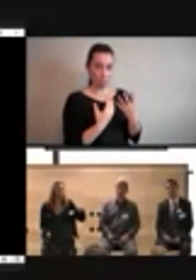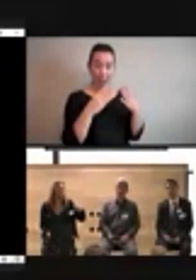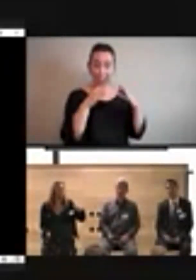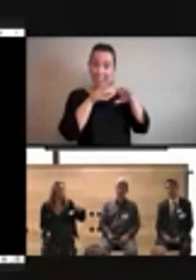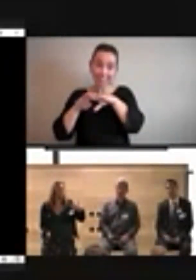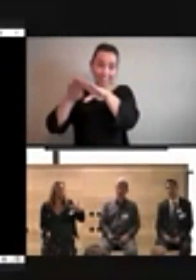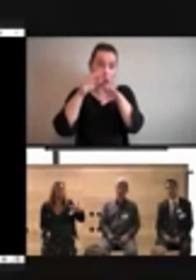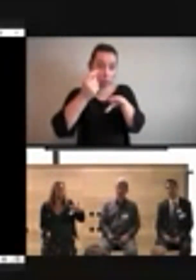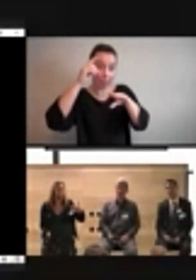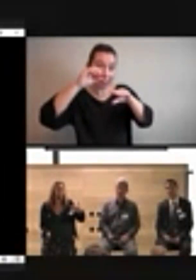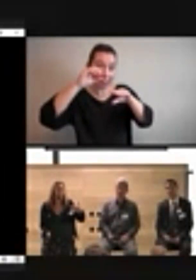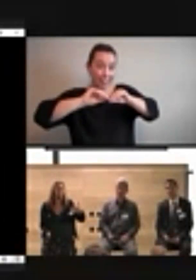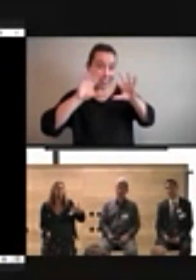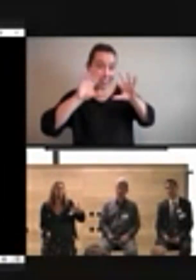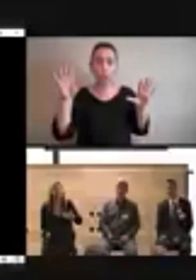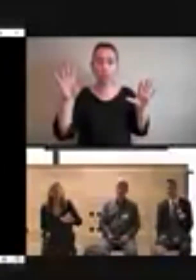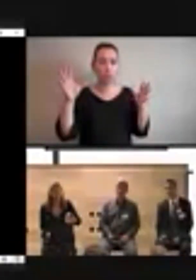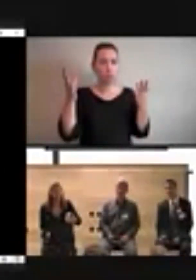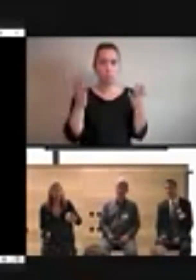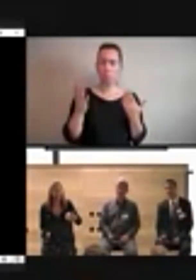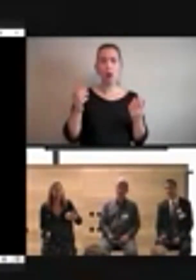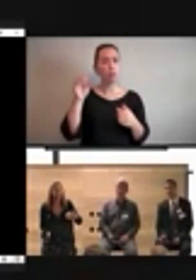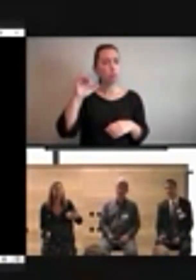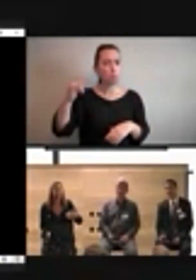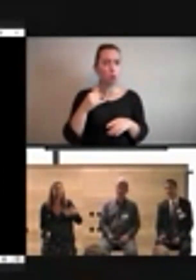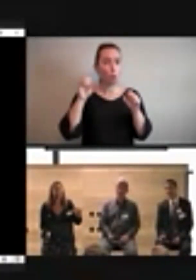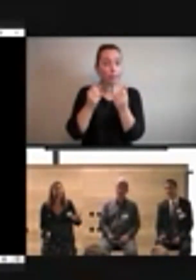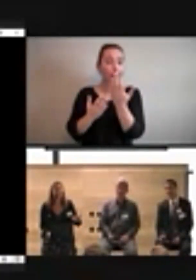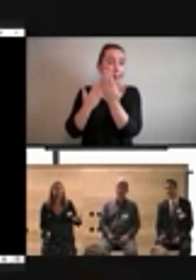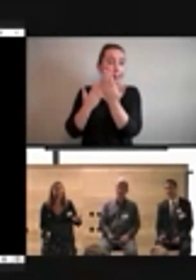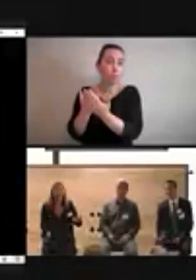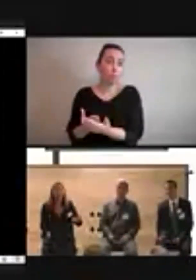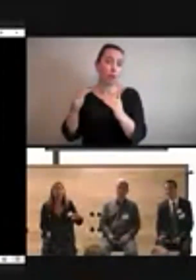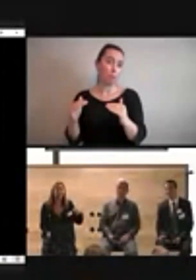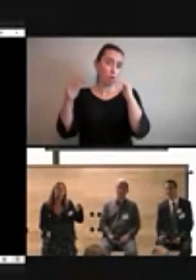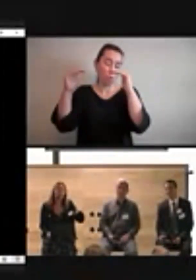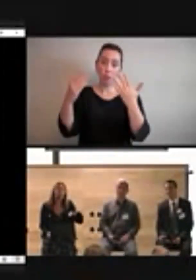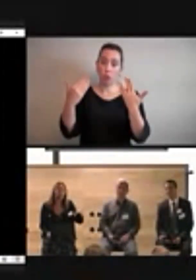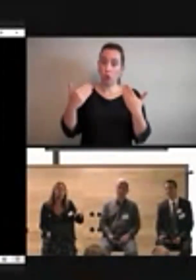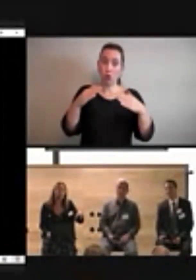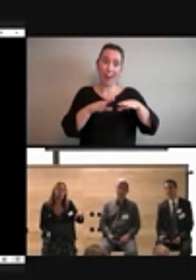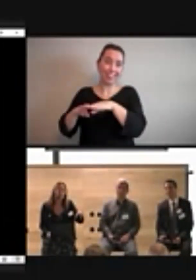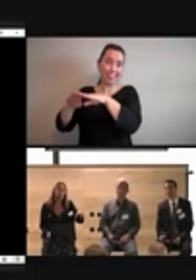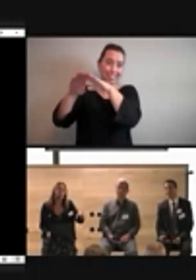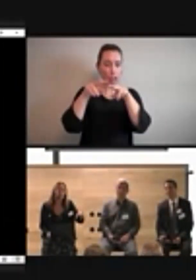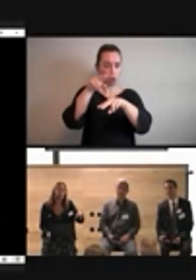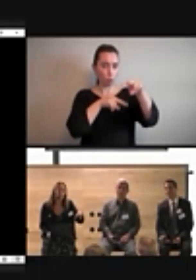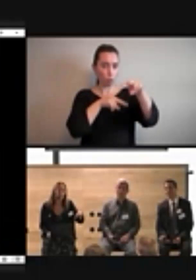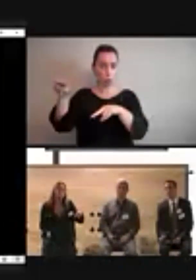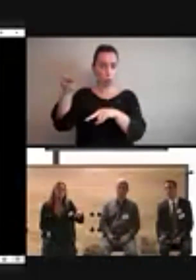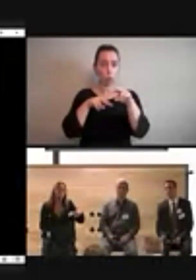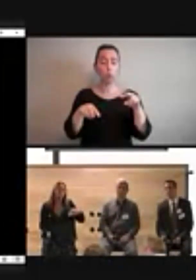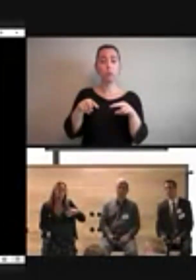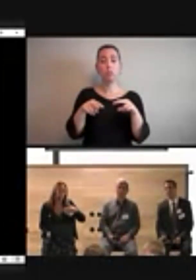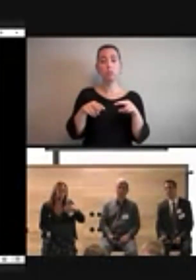cannot keep ourselves from also suggesting improvements because the standard is under review. But the real work is really to make